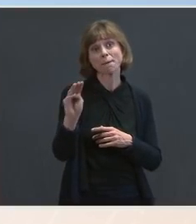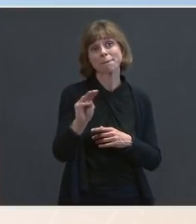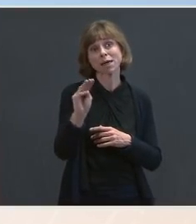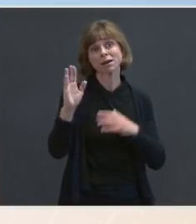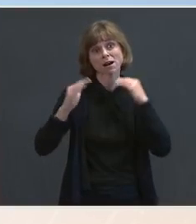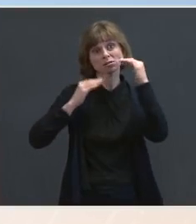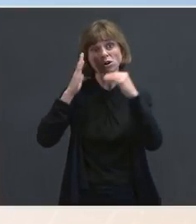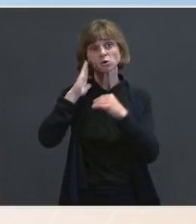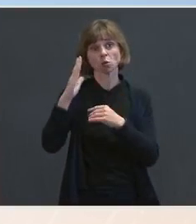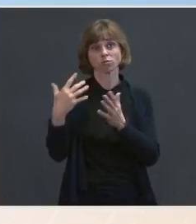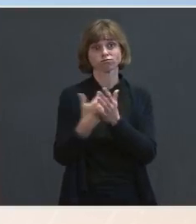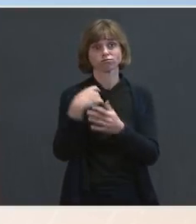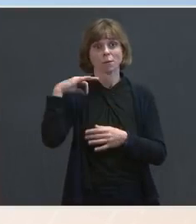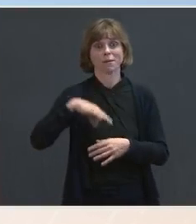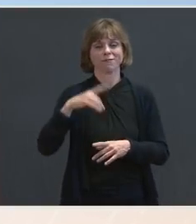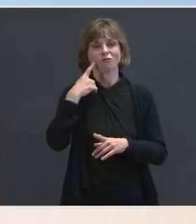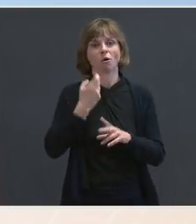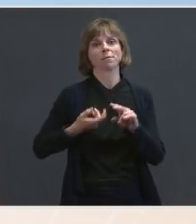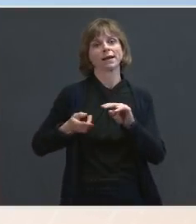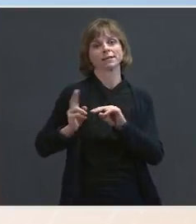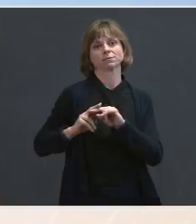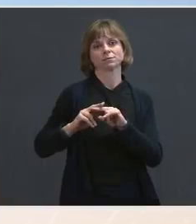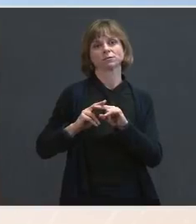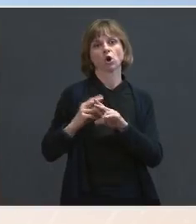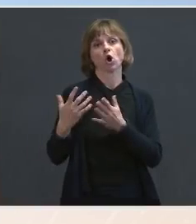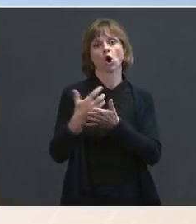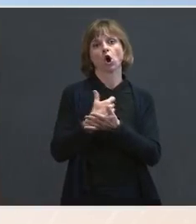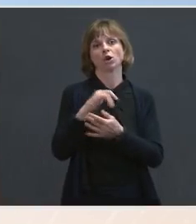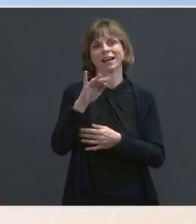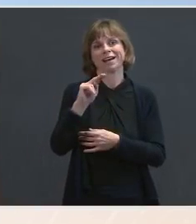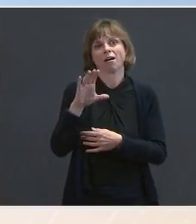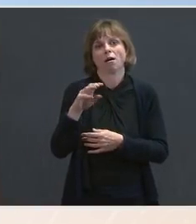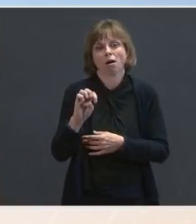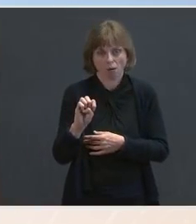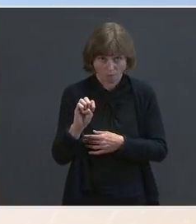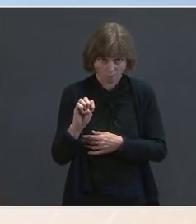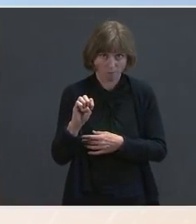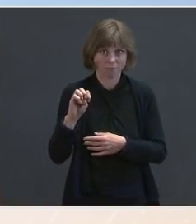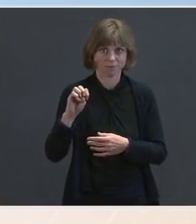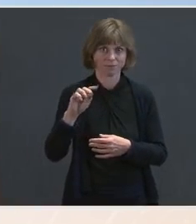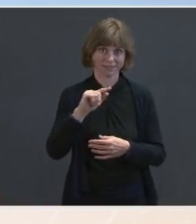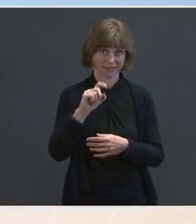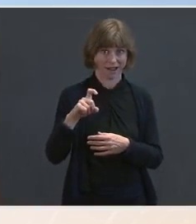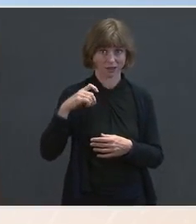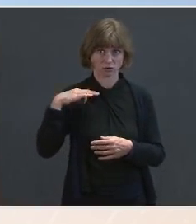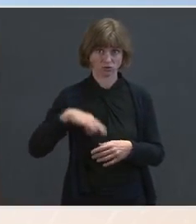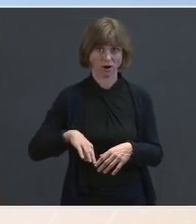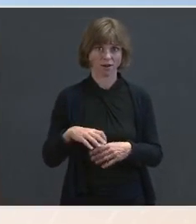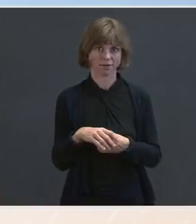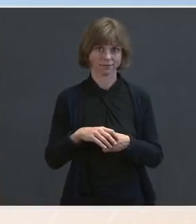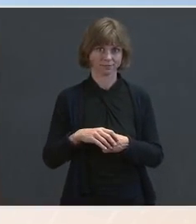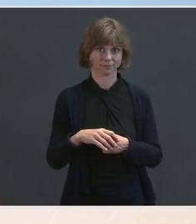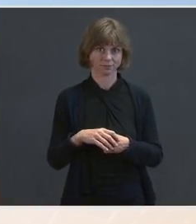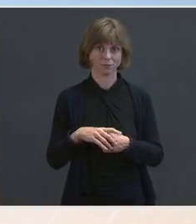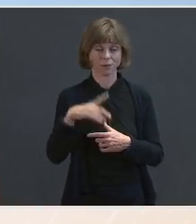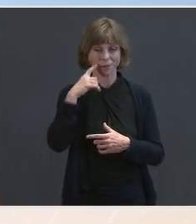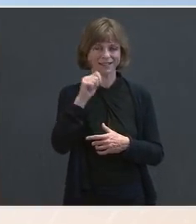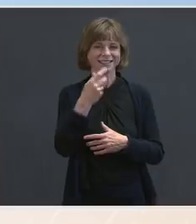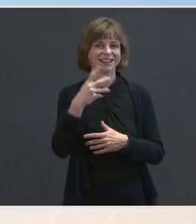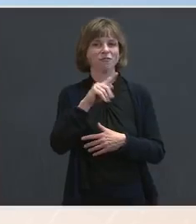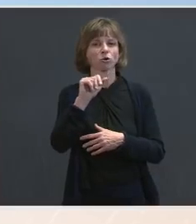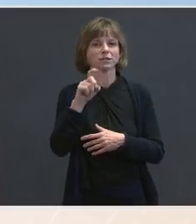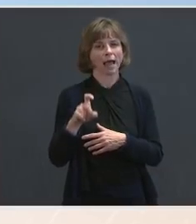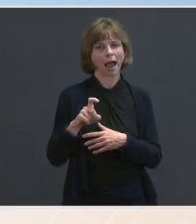the expanded earned income tax credit. Because, of course, there are many tax components, as you all know, in addition to the direct checks that are included in